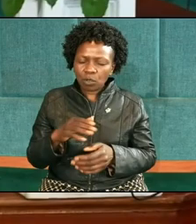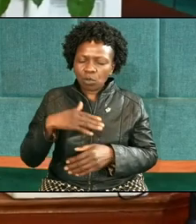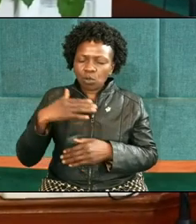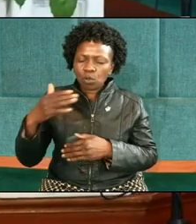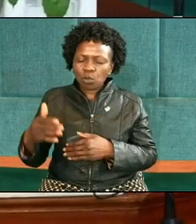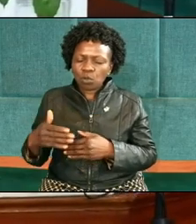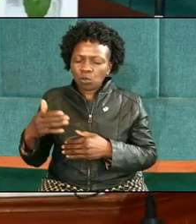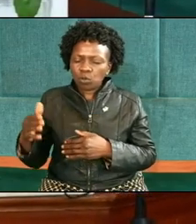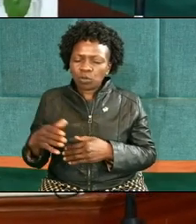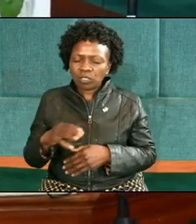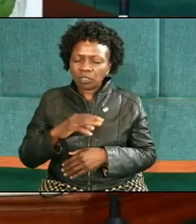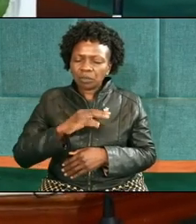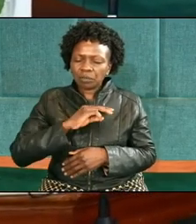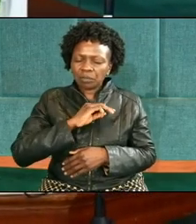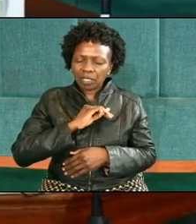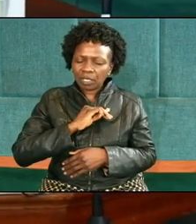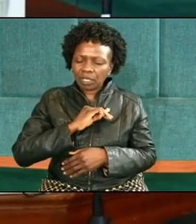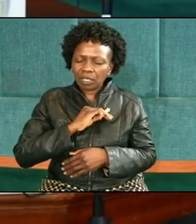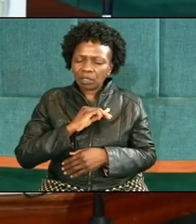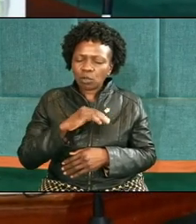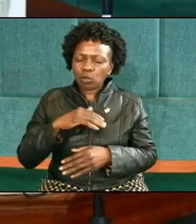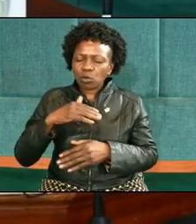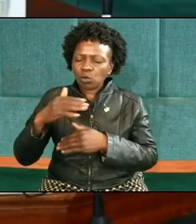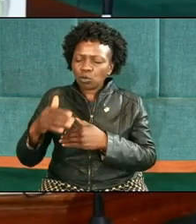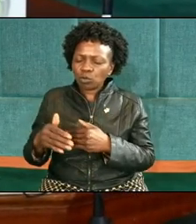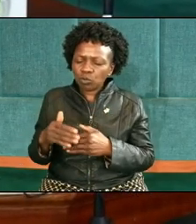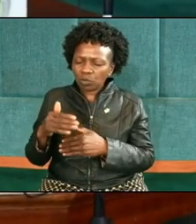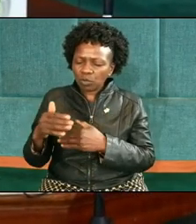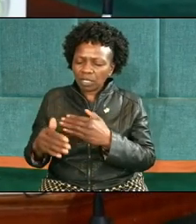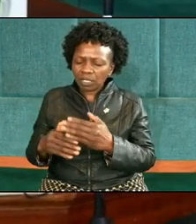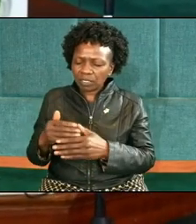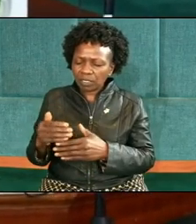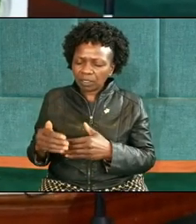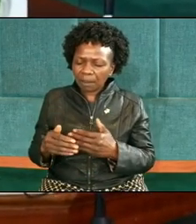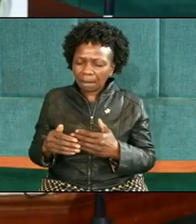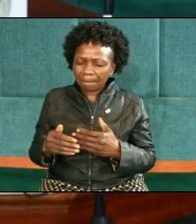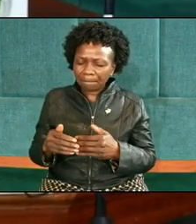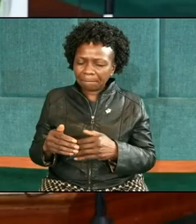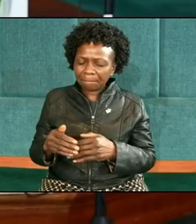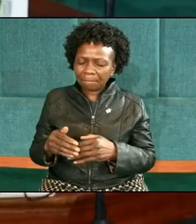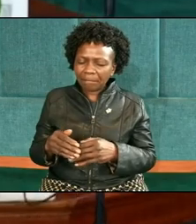always meek and always mild,